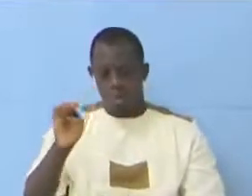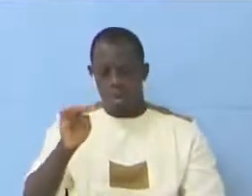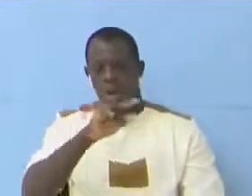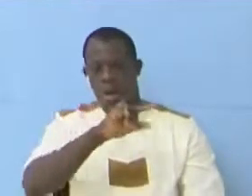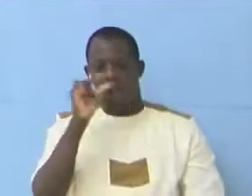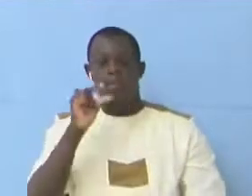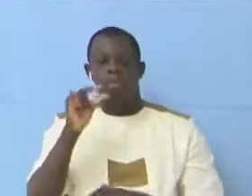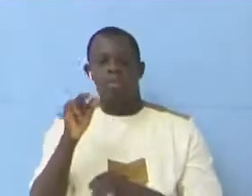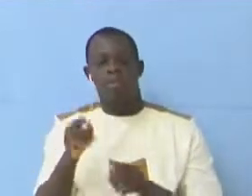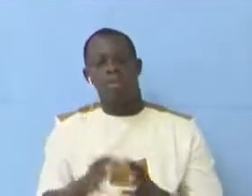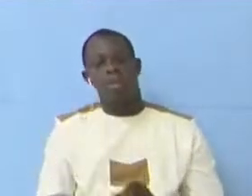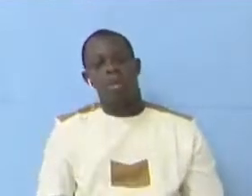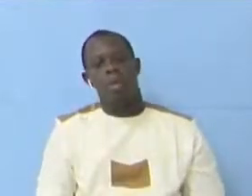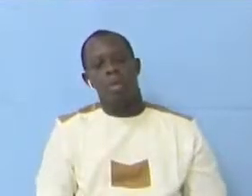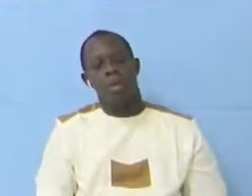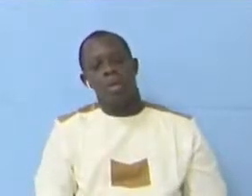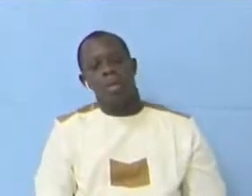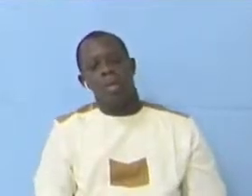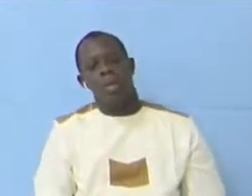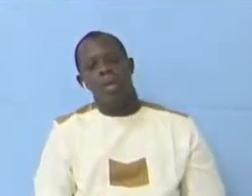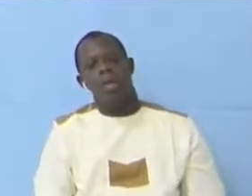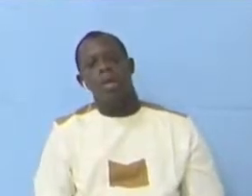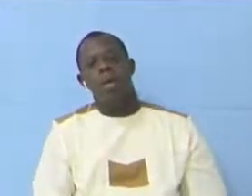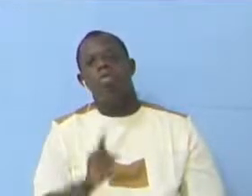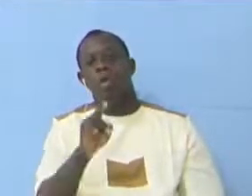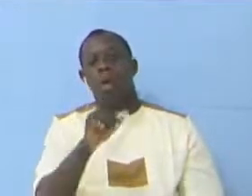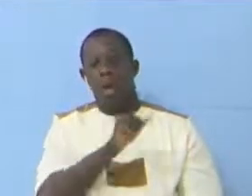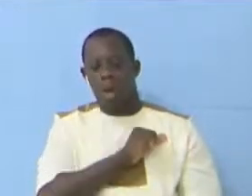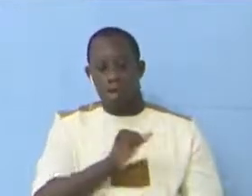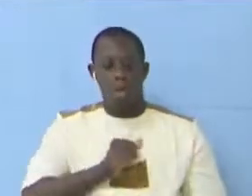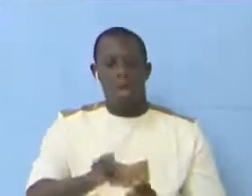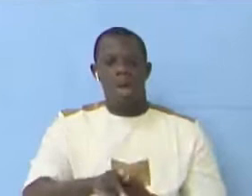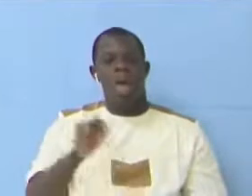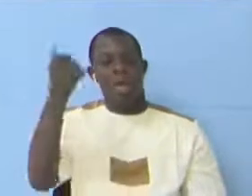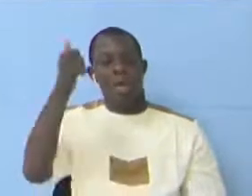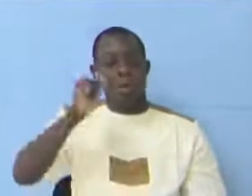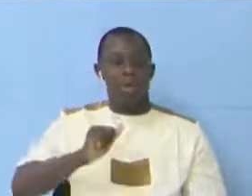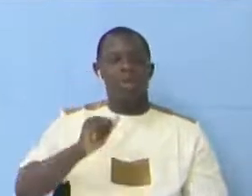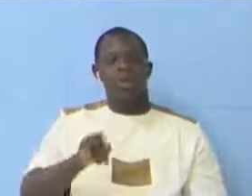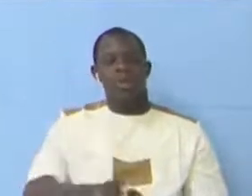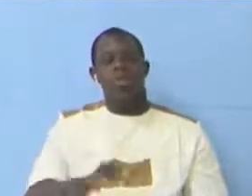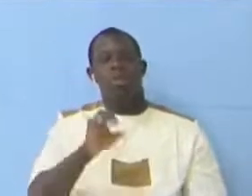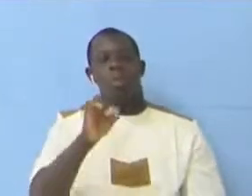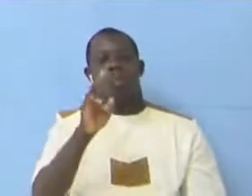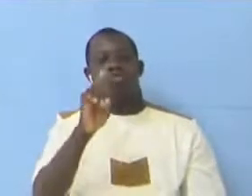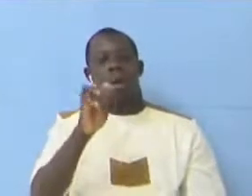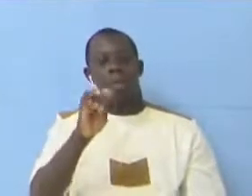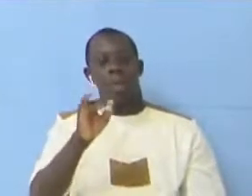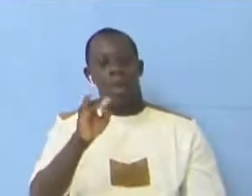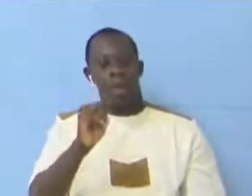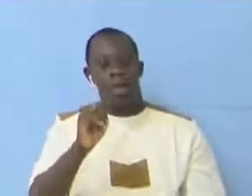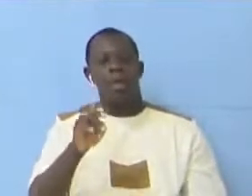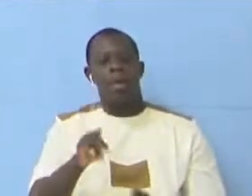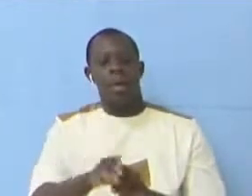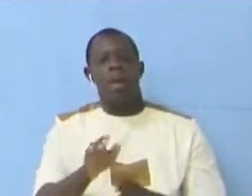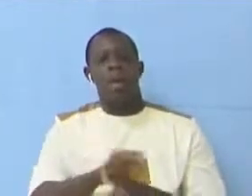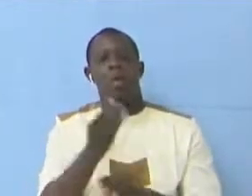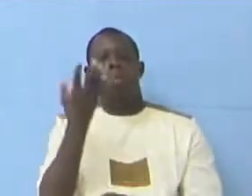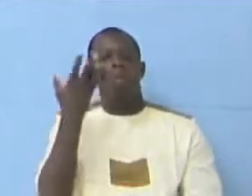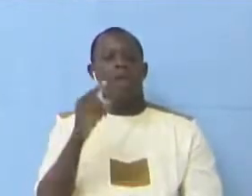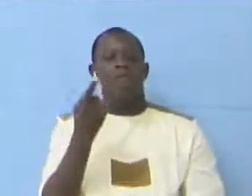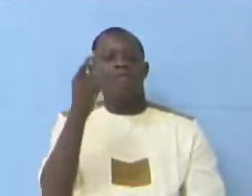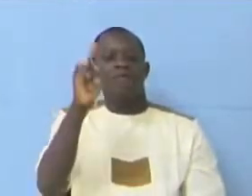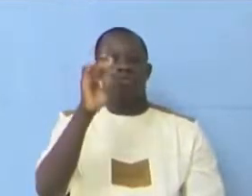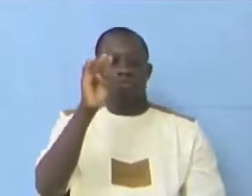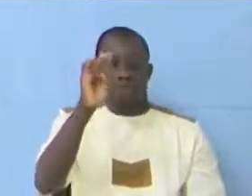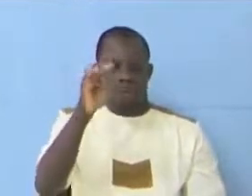their names. suma tante Hadiyaka Ummi yal na ko yàlla yërëm bi ngeen maa njëkk a oo. moom dafa fekk bi maa